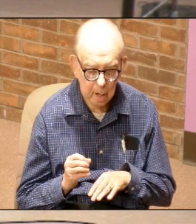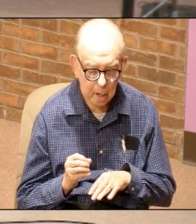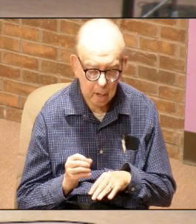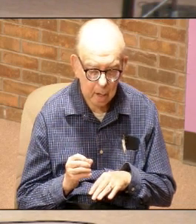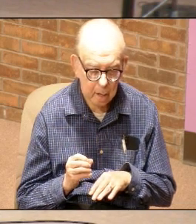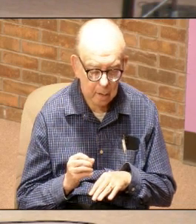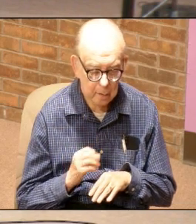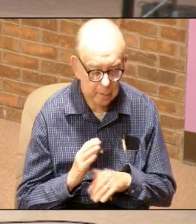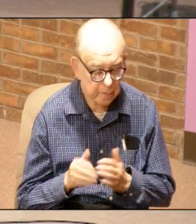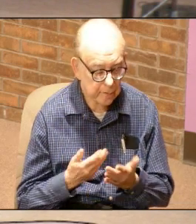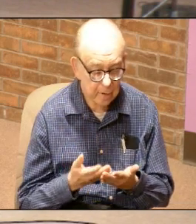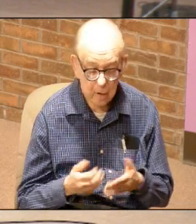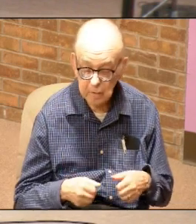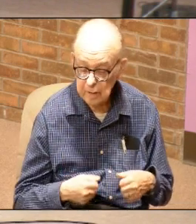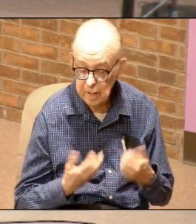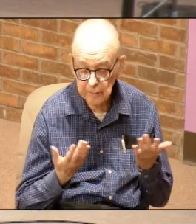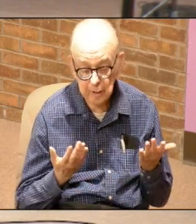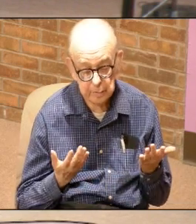did they all give up?